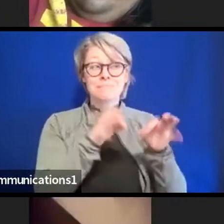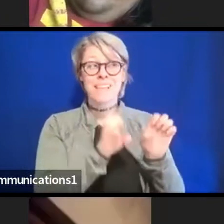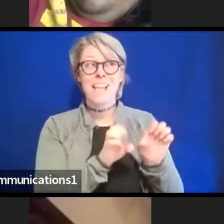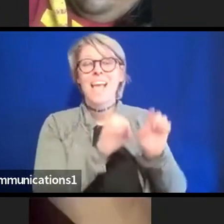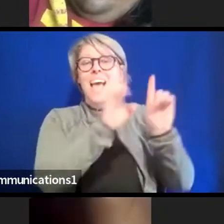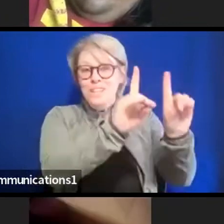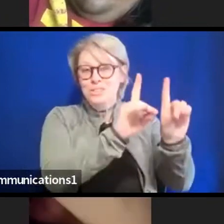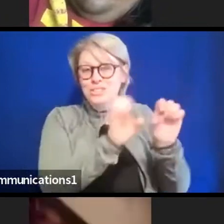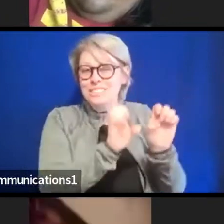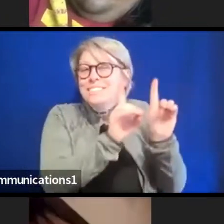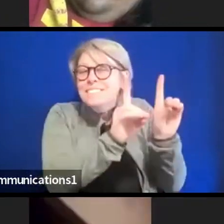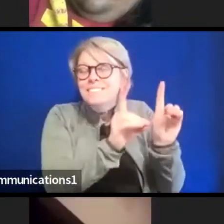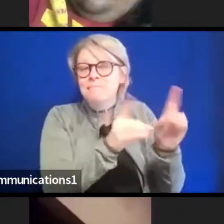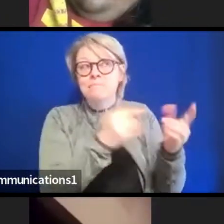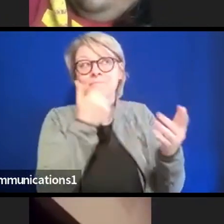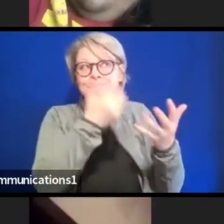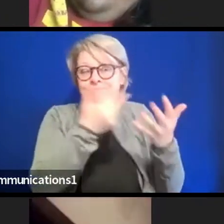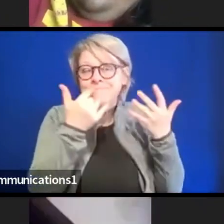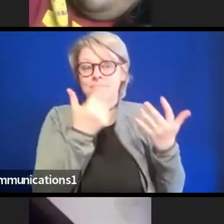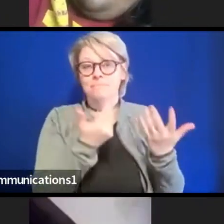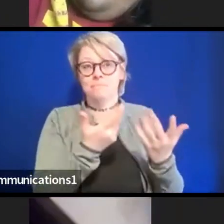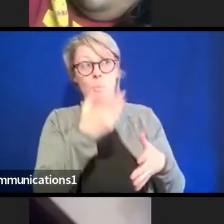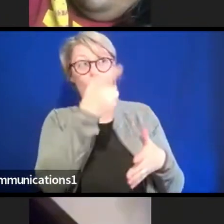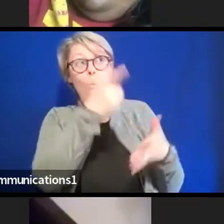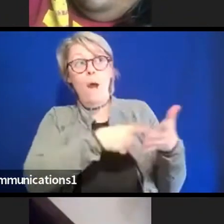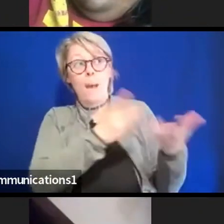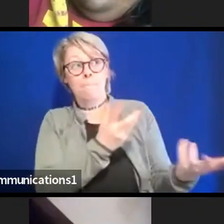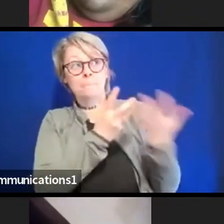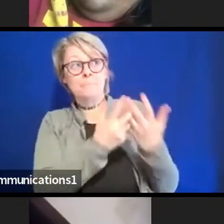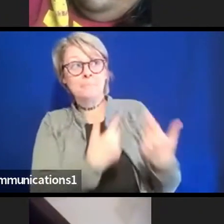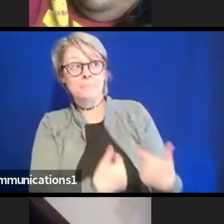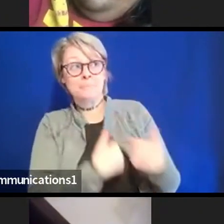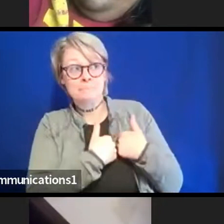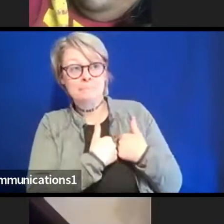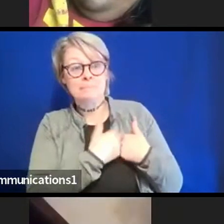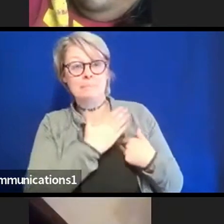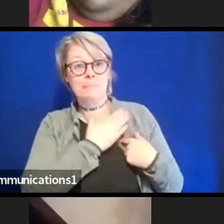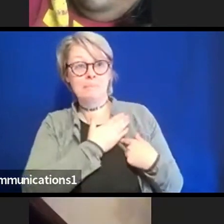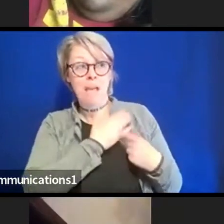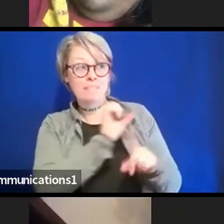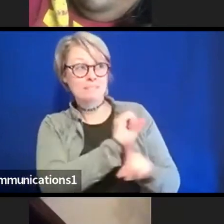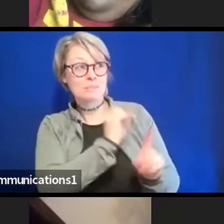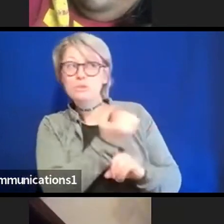educate them on what would work for me or people with similar situations.